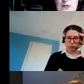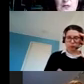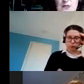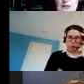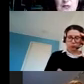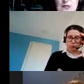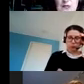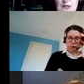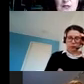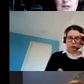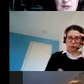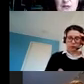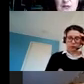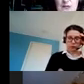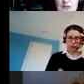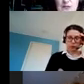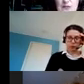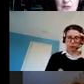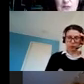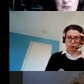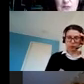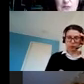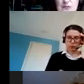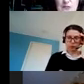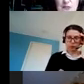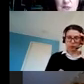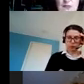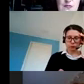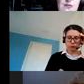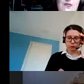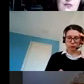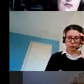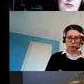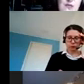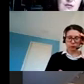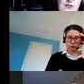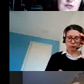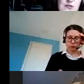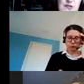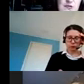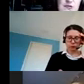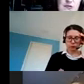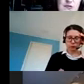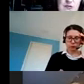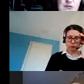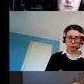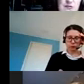situations concerning right to privacy and employers versus